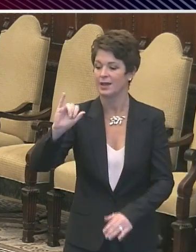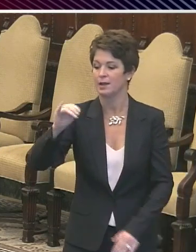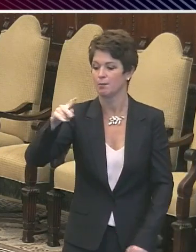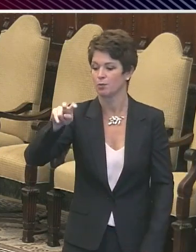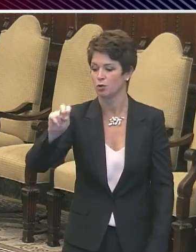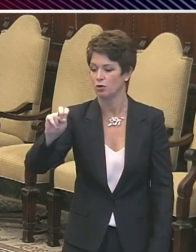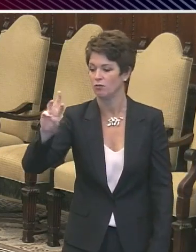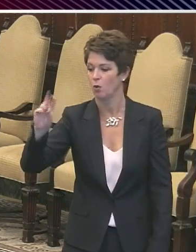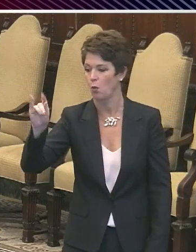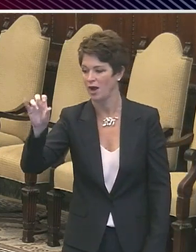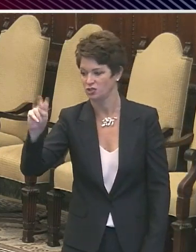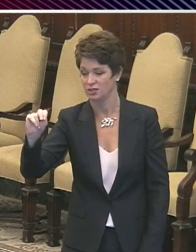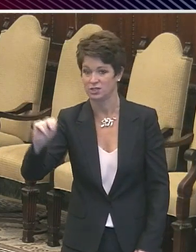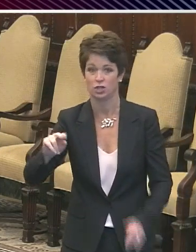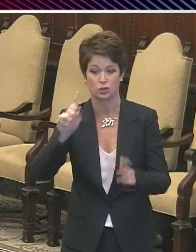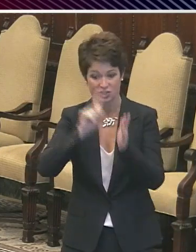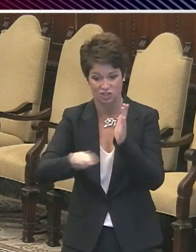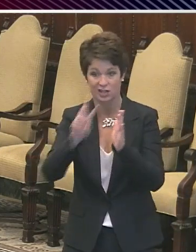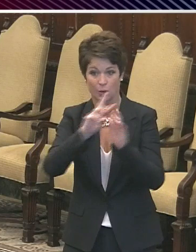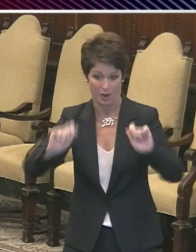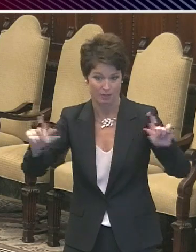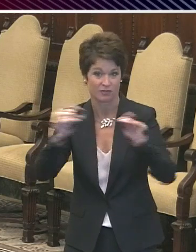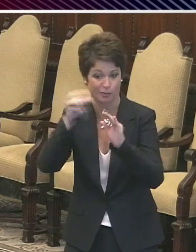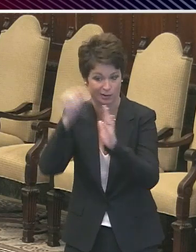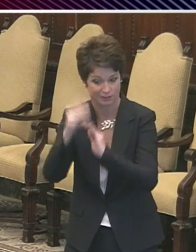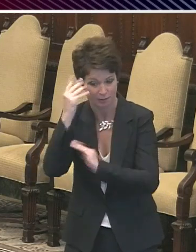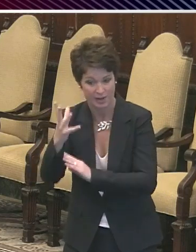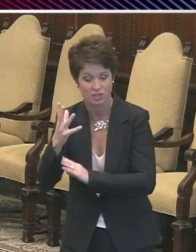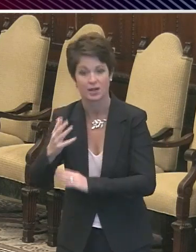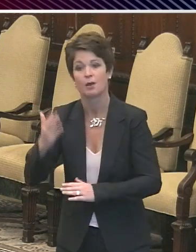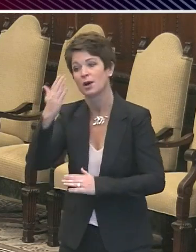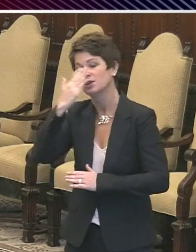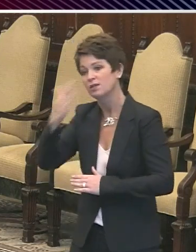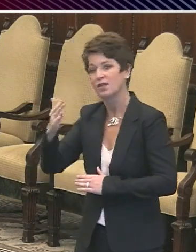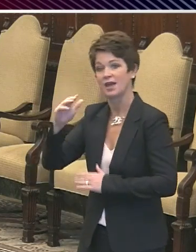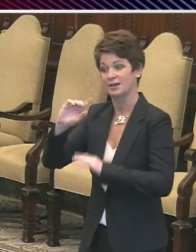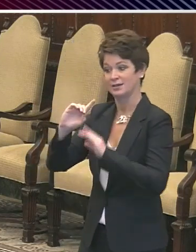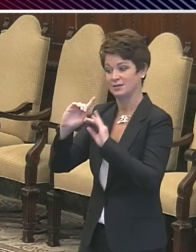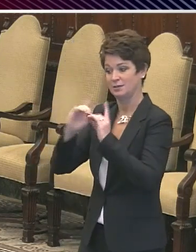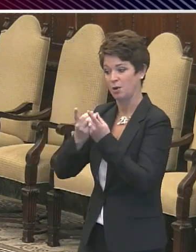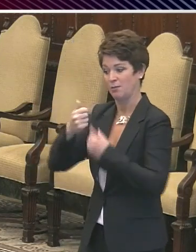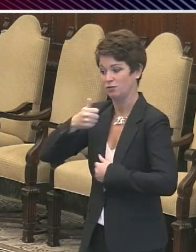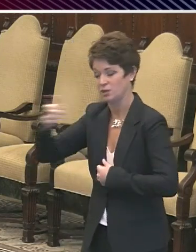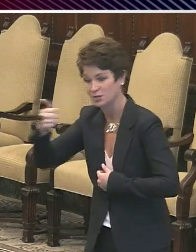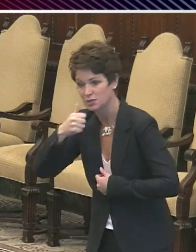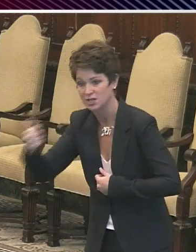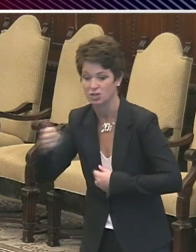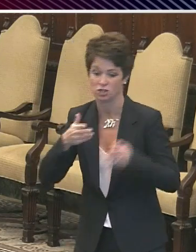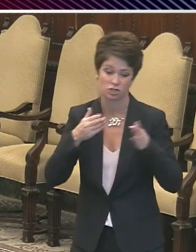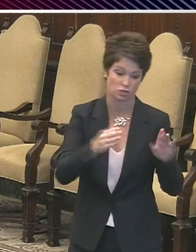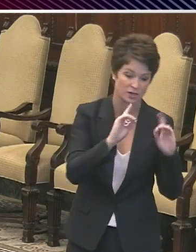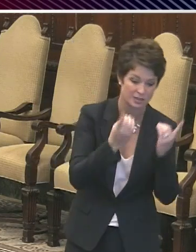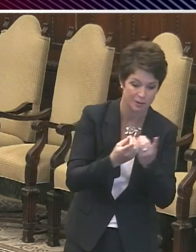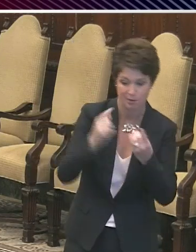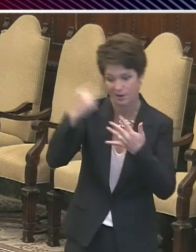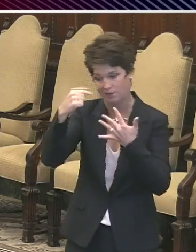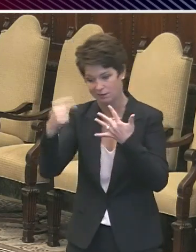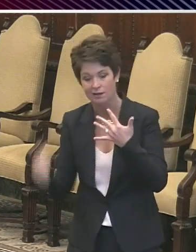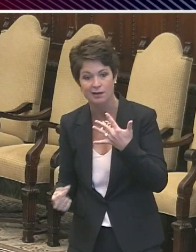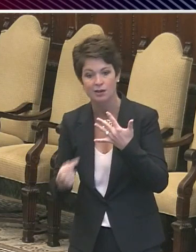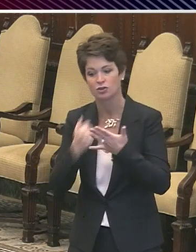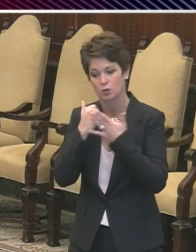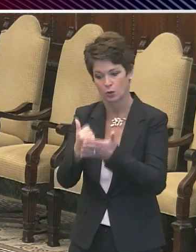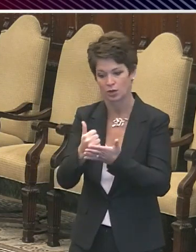bity.com/improve Washington. I want to thank our Office of Transportation Infrastructure and Sustainability and the Streets Department for their work on these